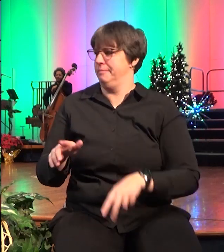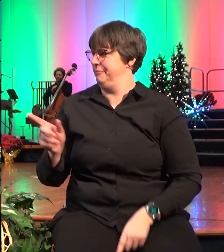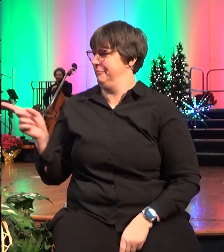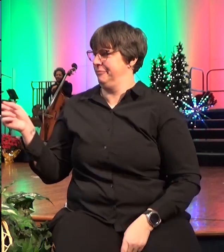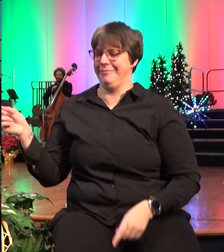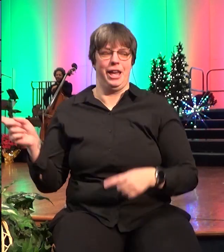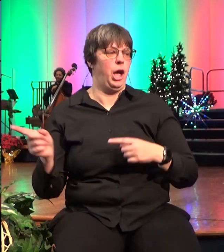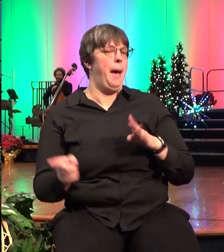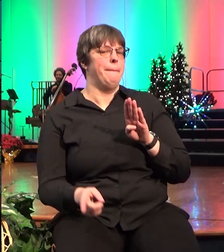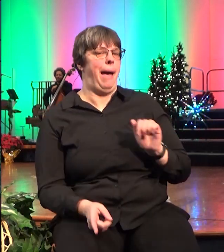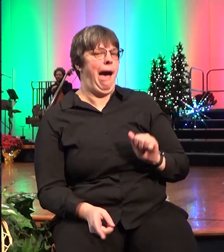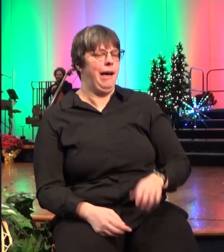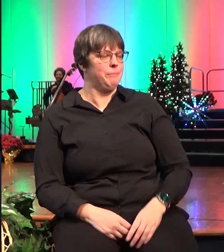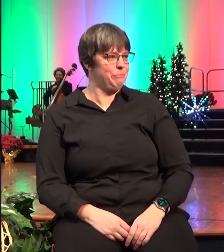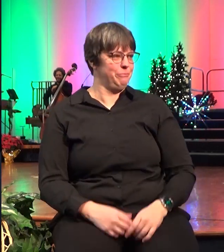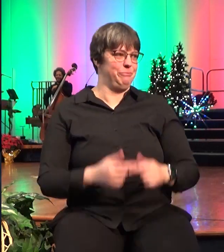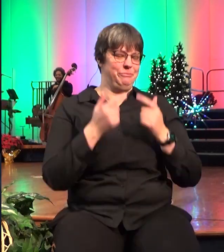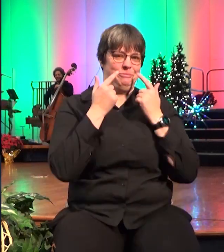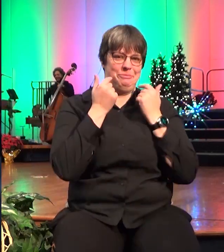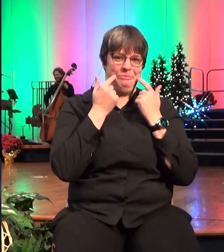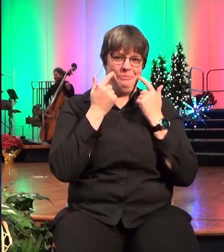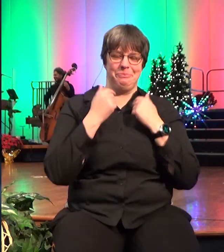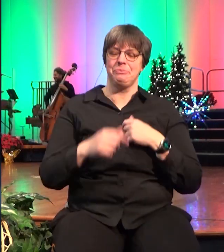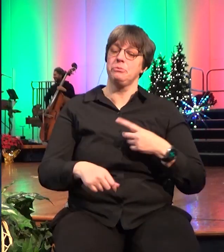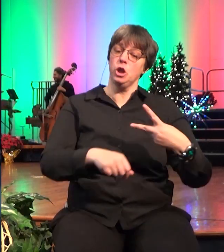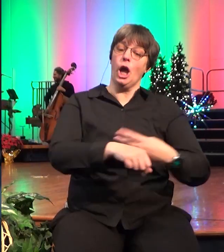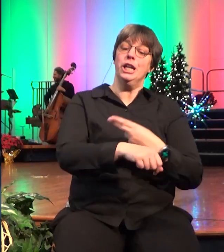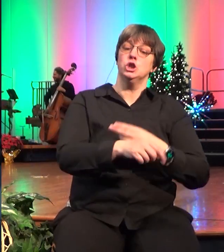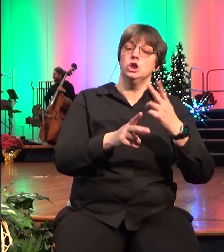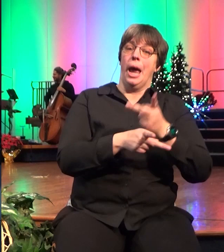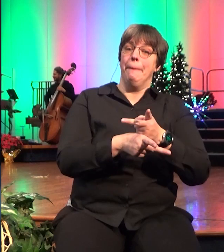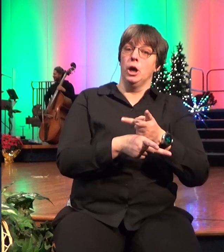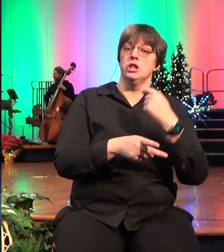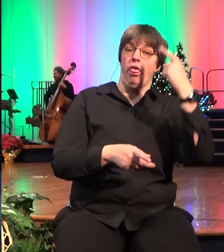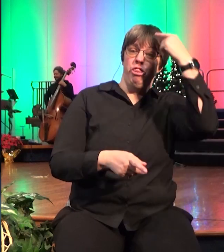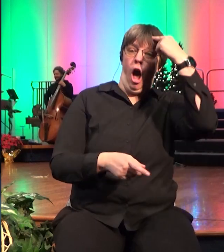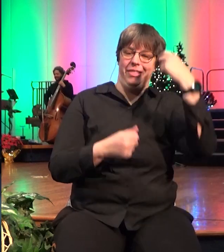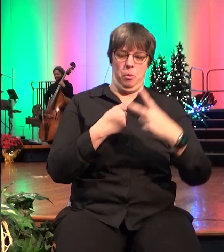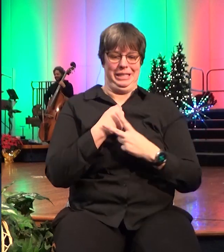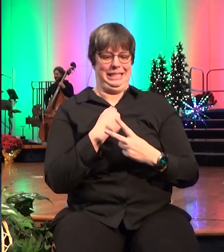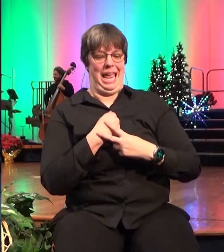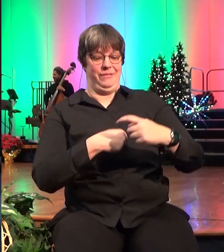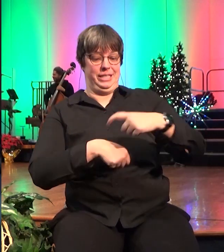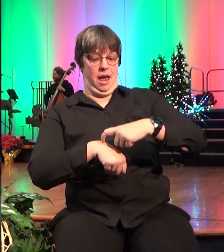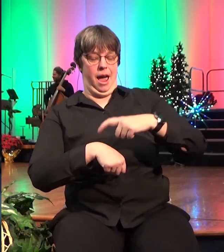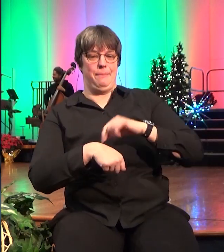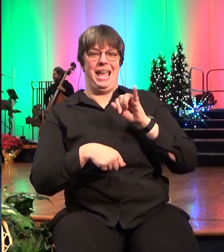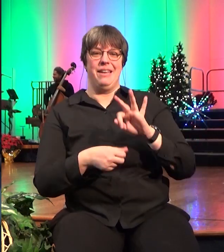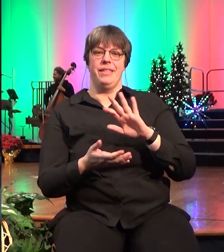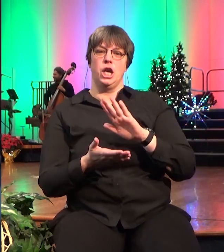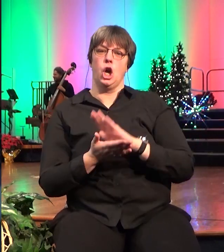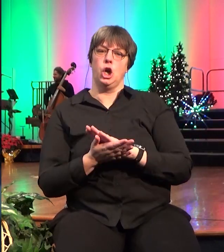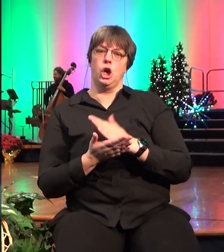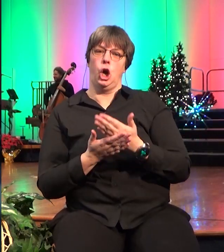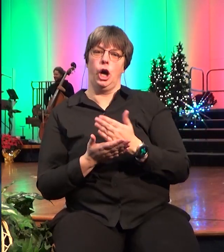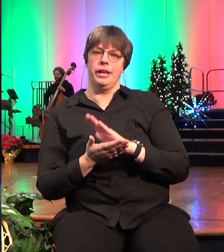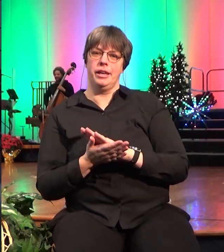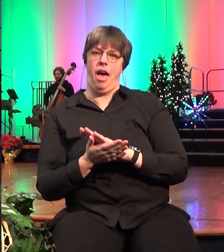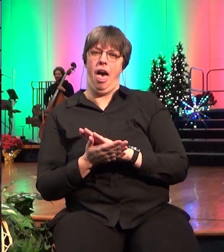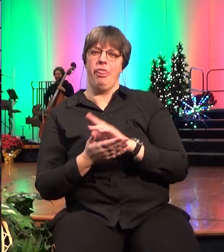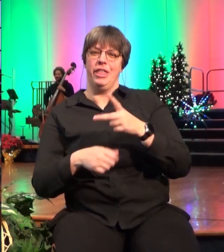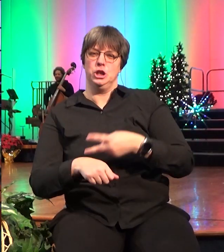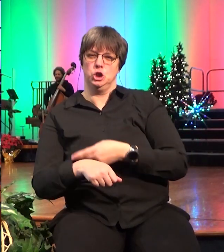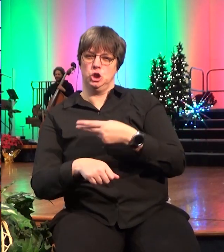And the shepherds thought that maybe they could save a little time if they could coax the sheep to go out over the frozen